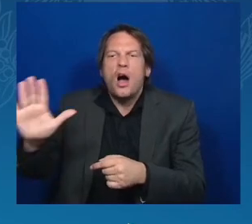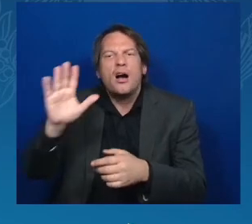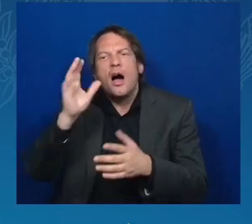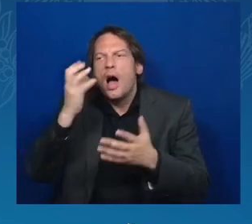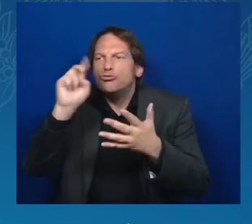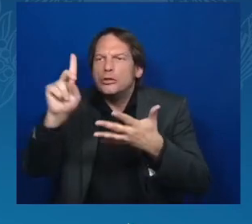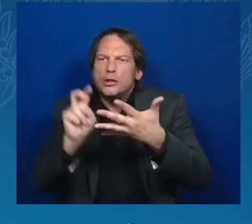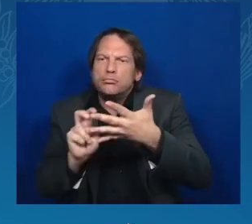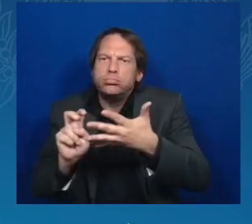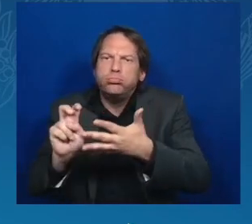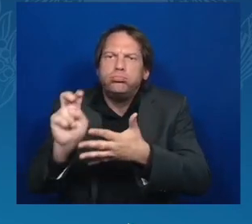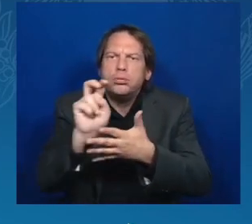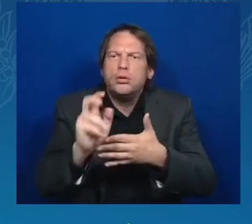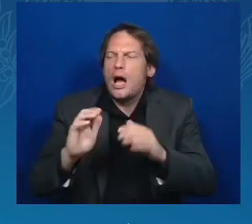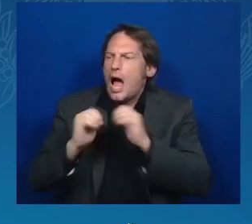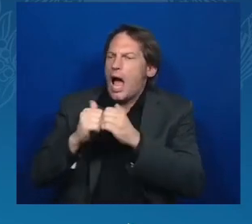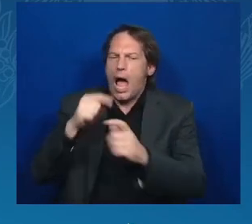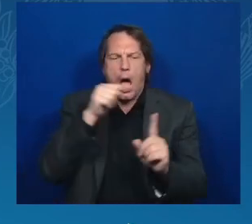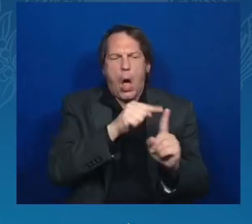you. Thank you.